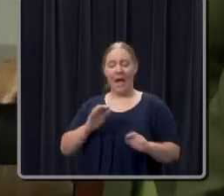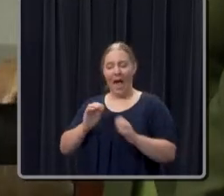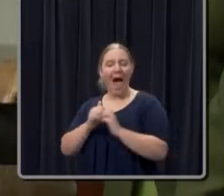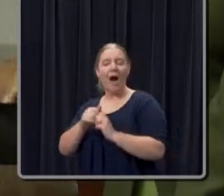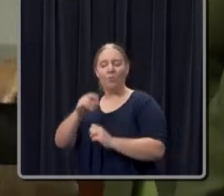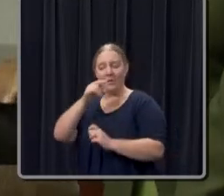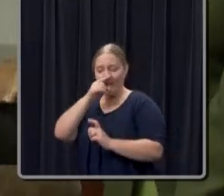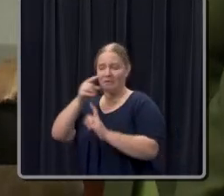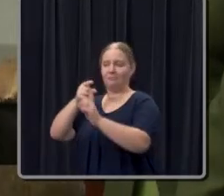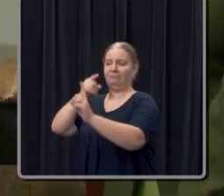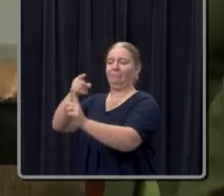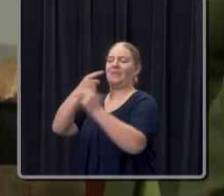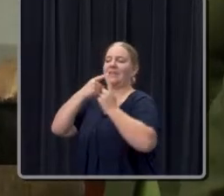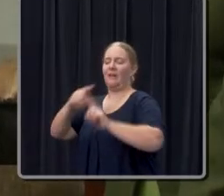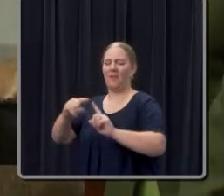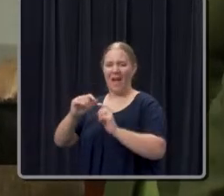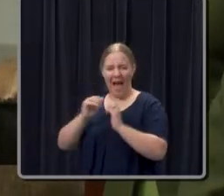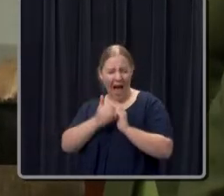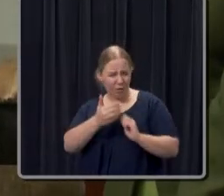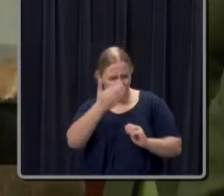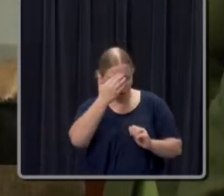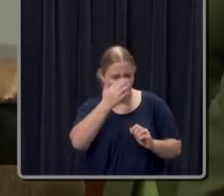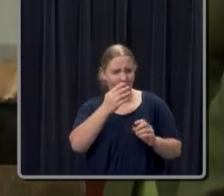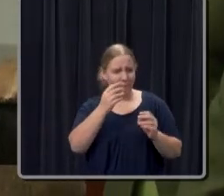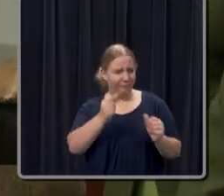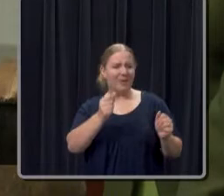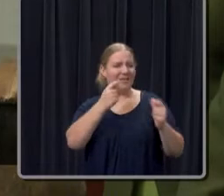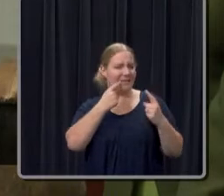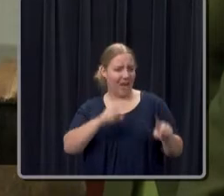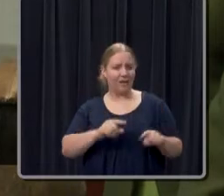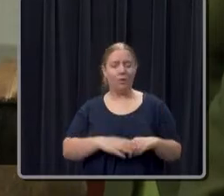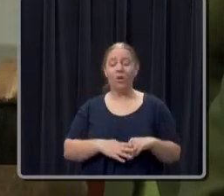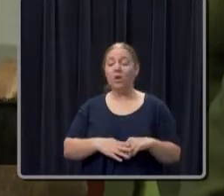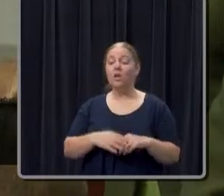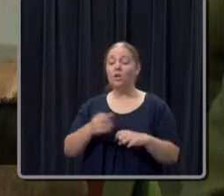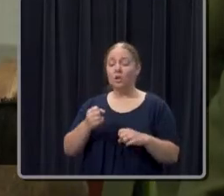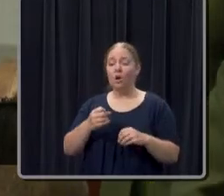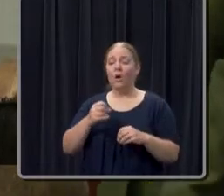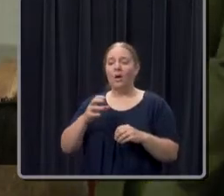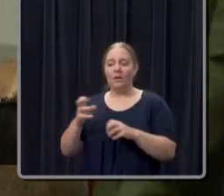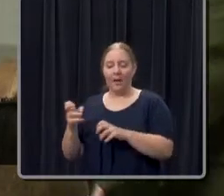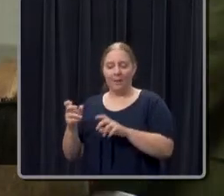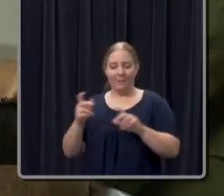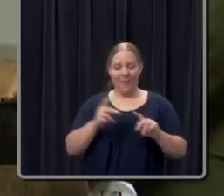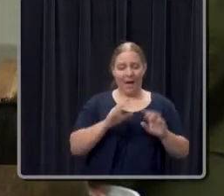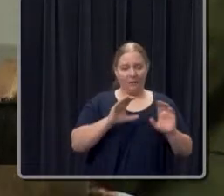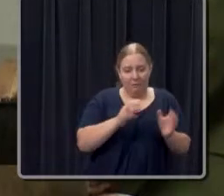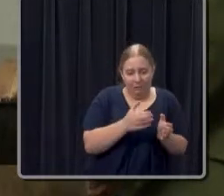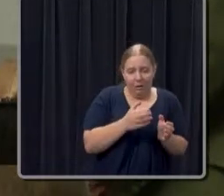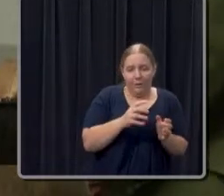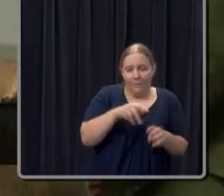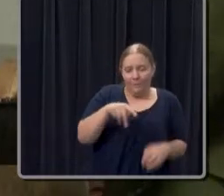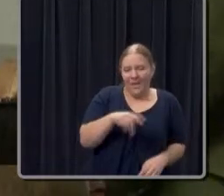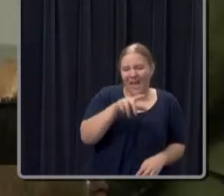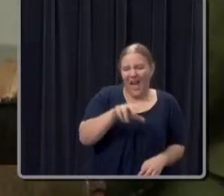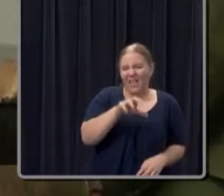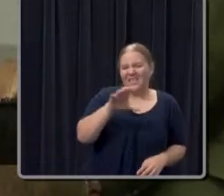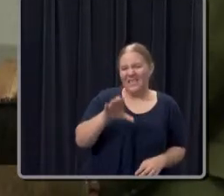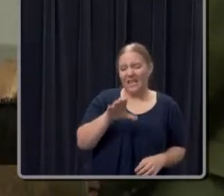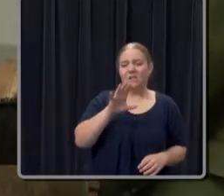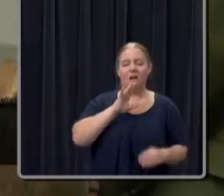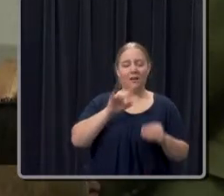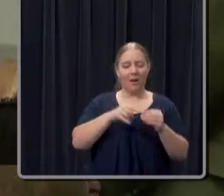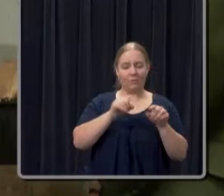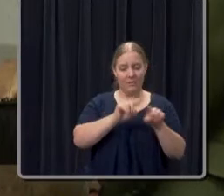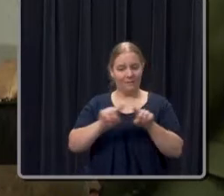that? And do we really know that they're getting it? And then from there, being able to come back and talk about, gosh, what different strategies